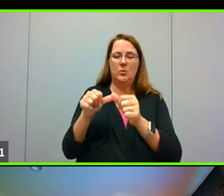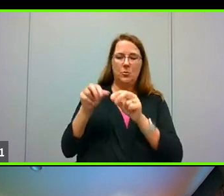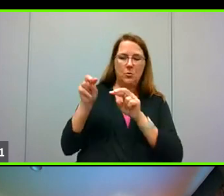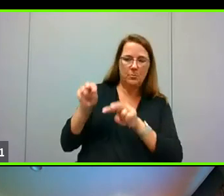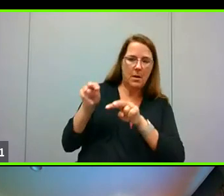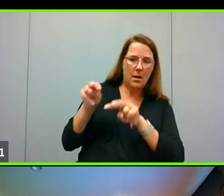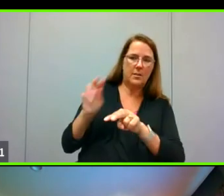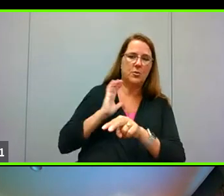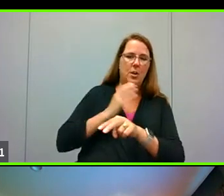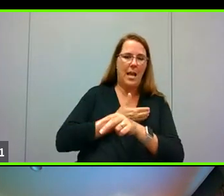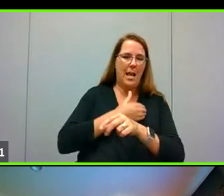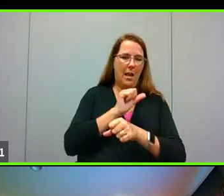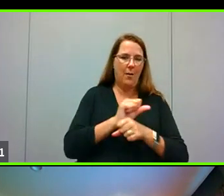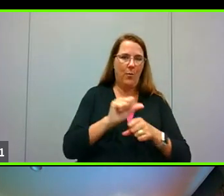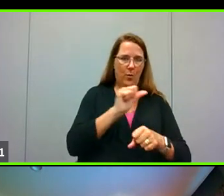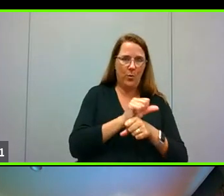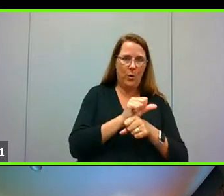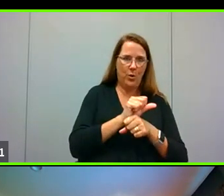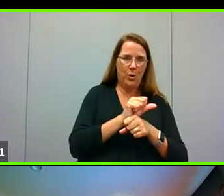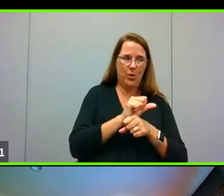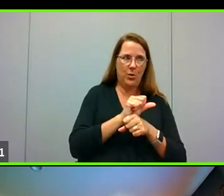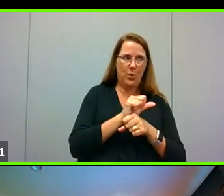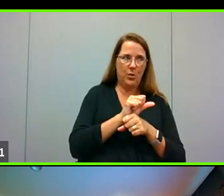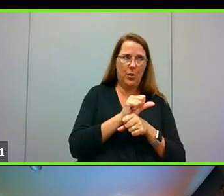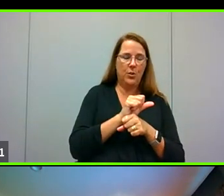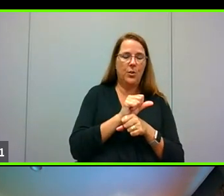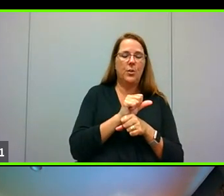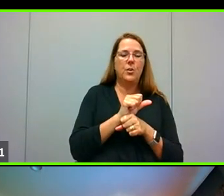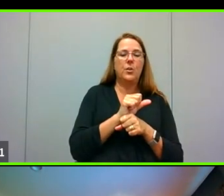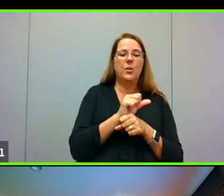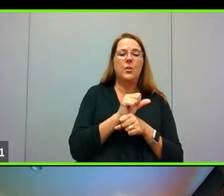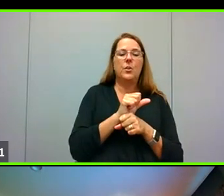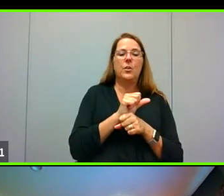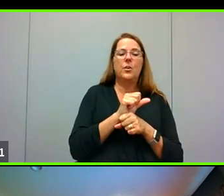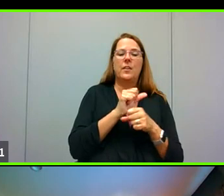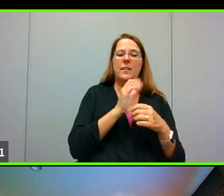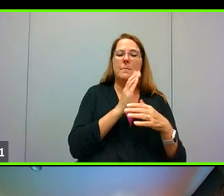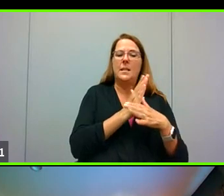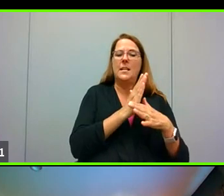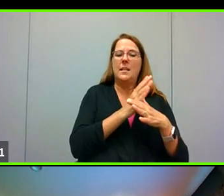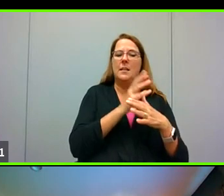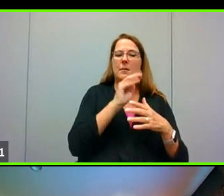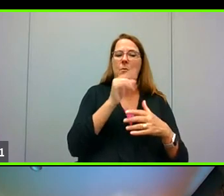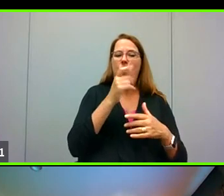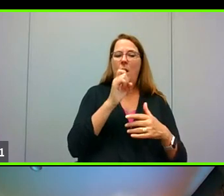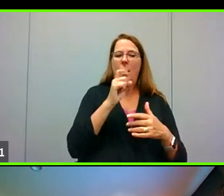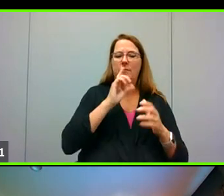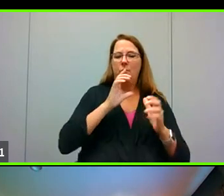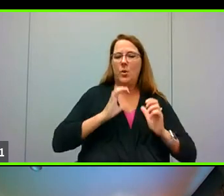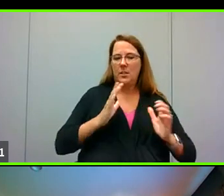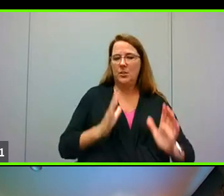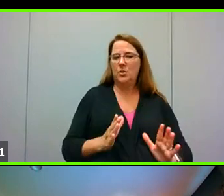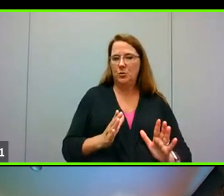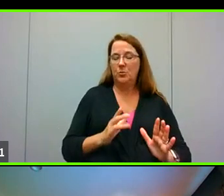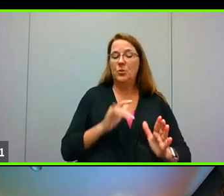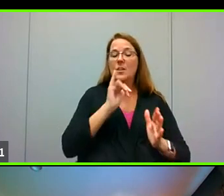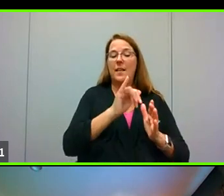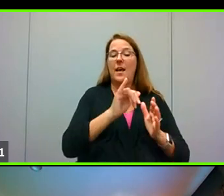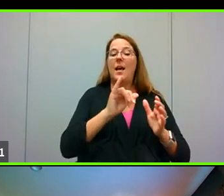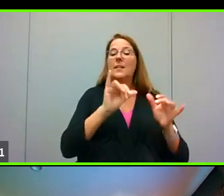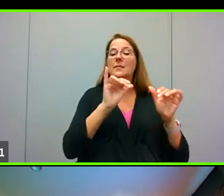monitor our work as far as the median wage for consumers. And that is a